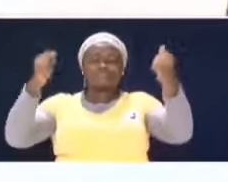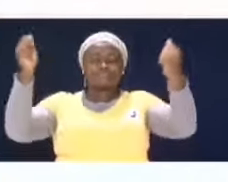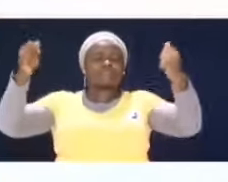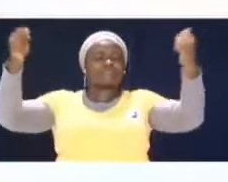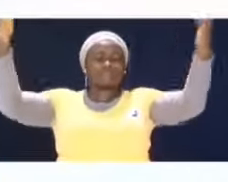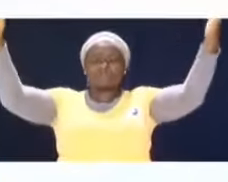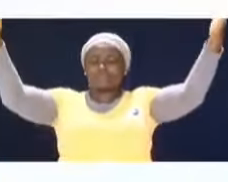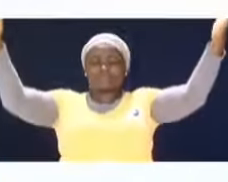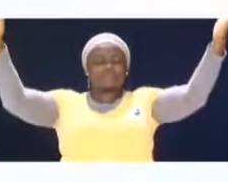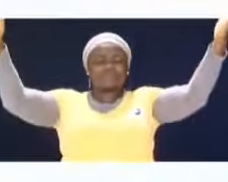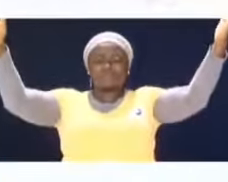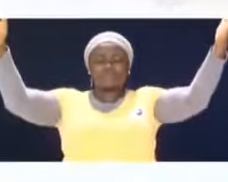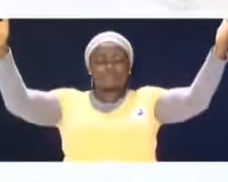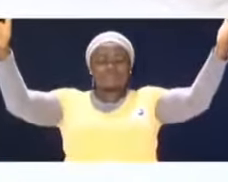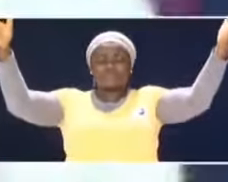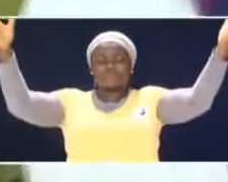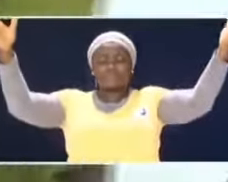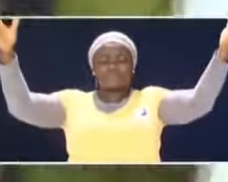hallelujah!